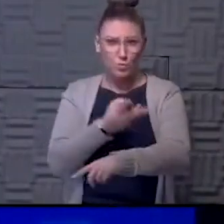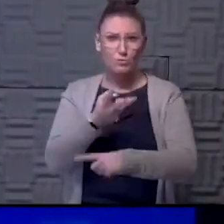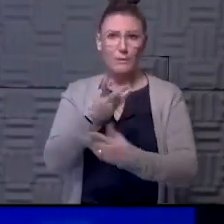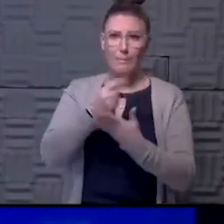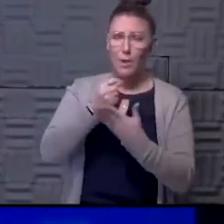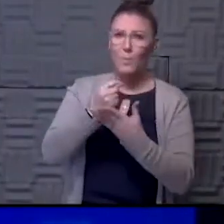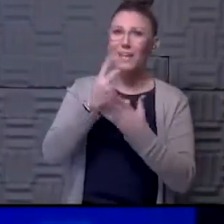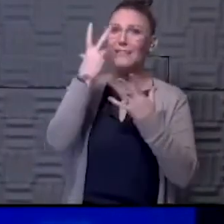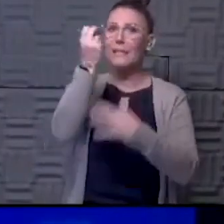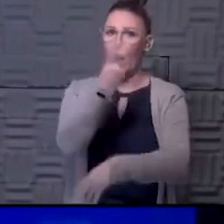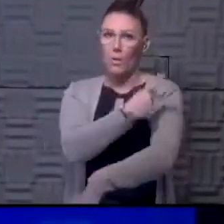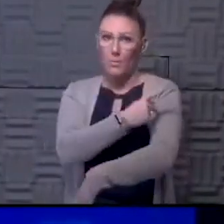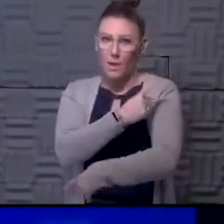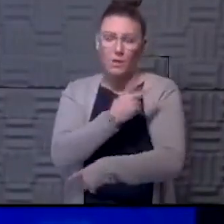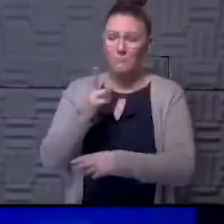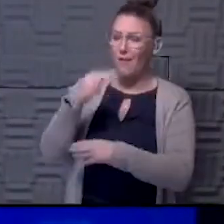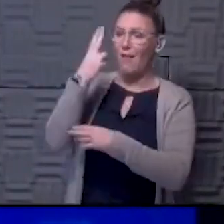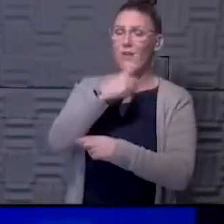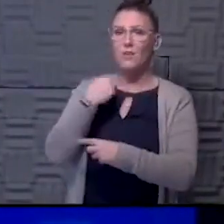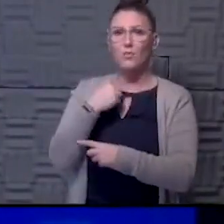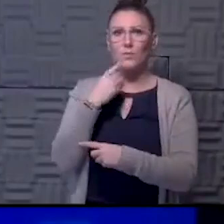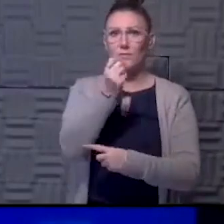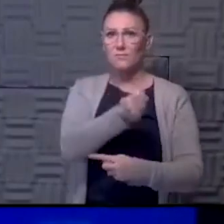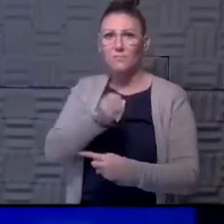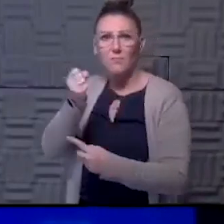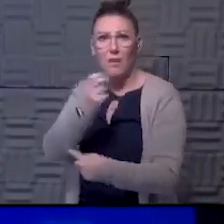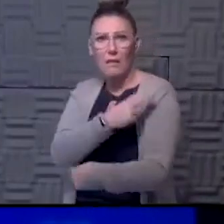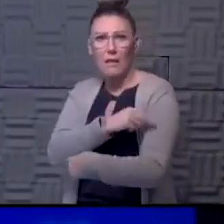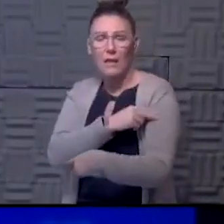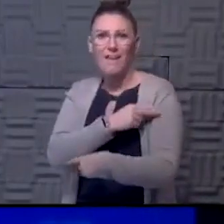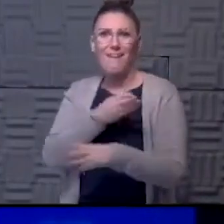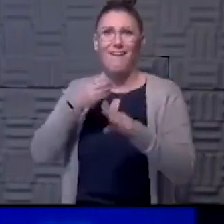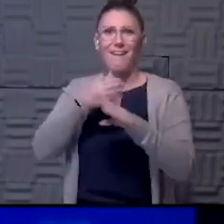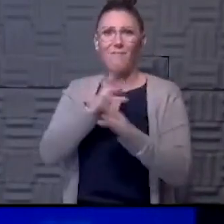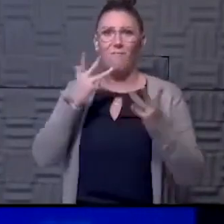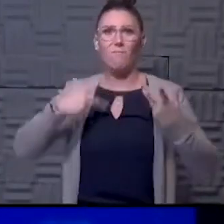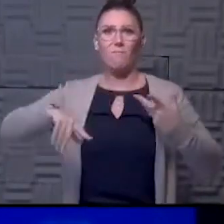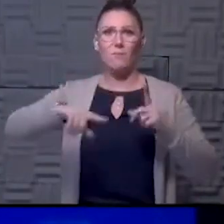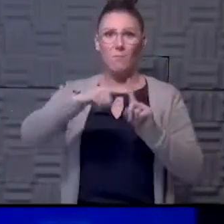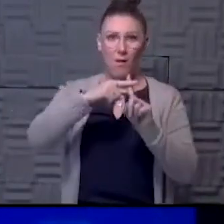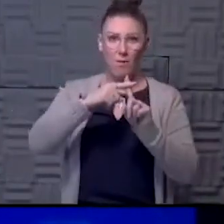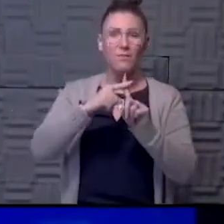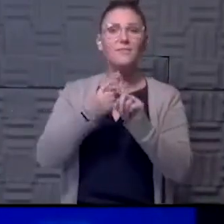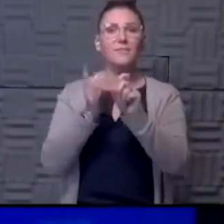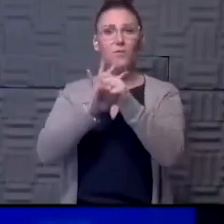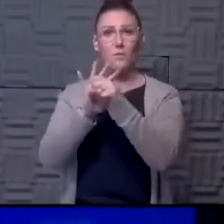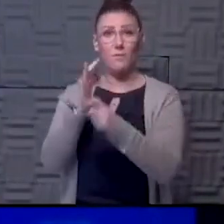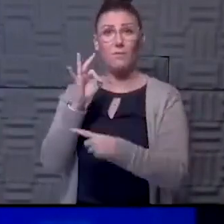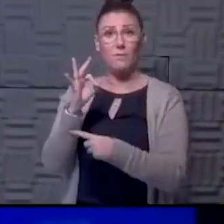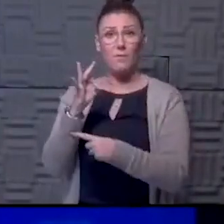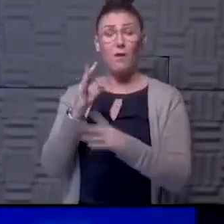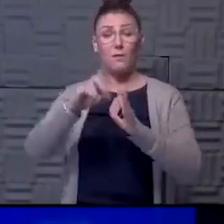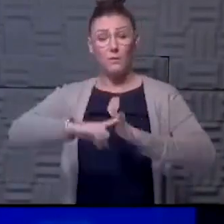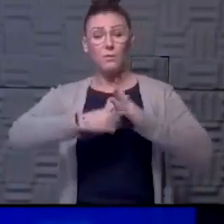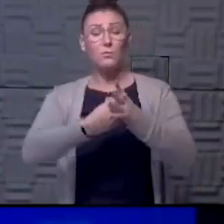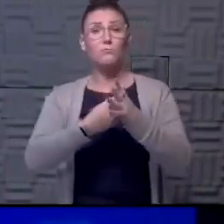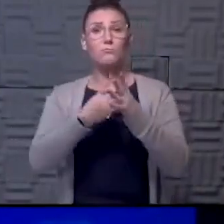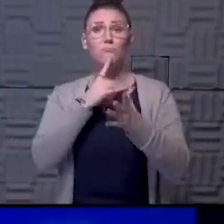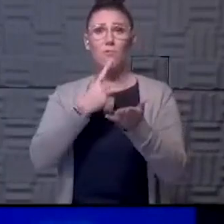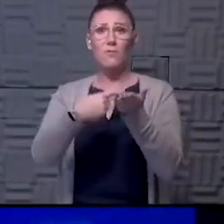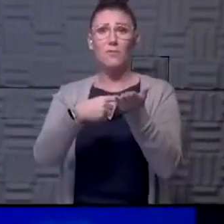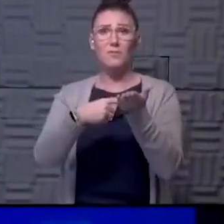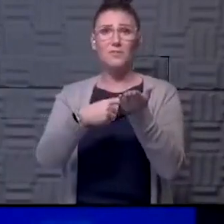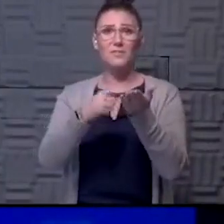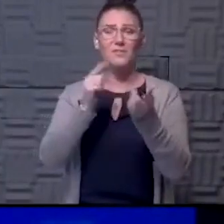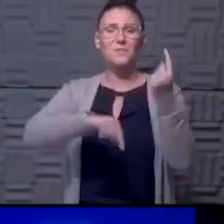are at high risk of being hospitalized after testing positive for COVID-19. We want to start our discussion with a look back